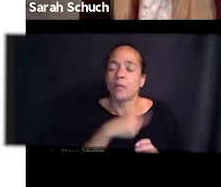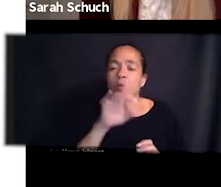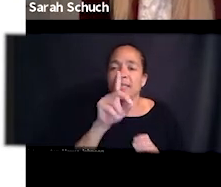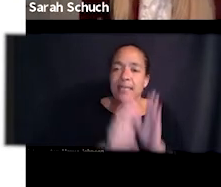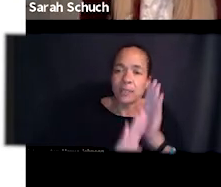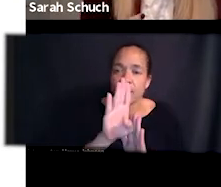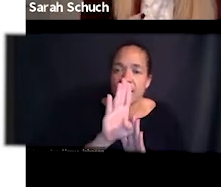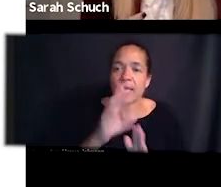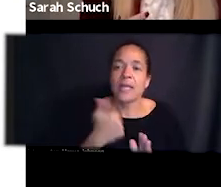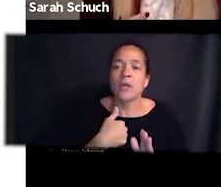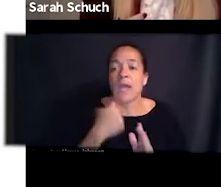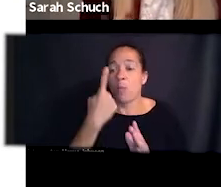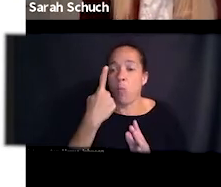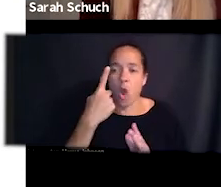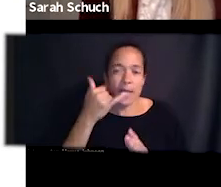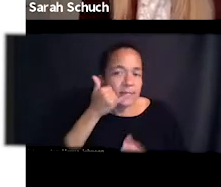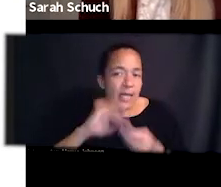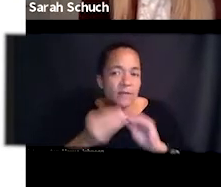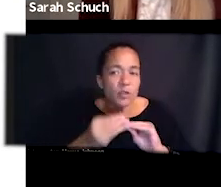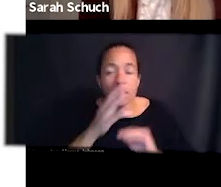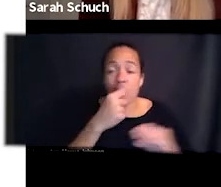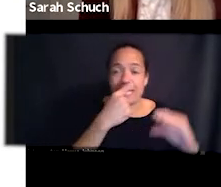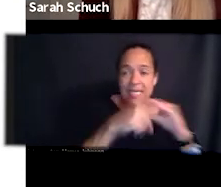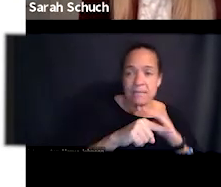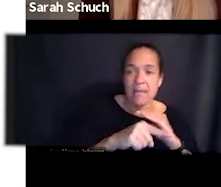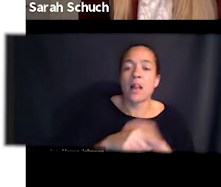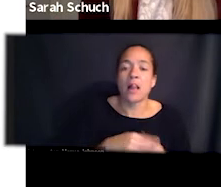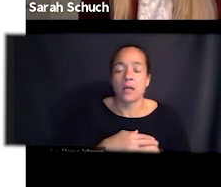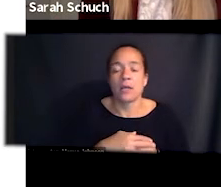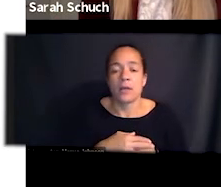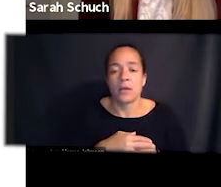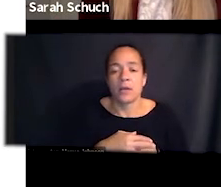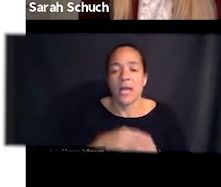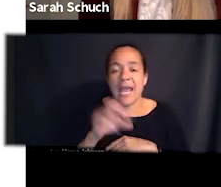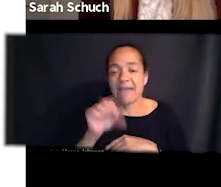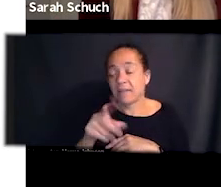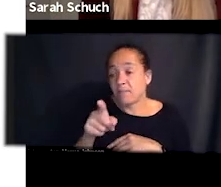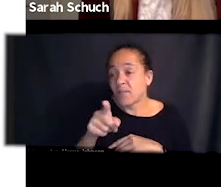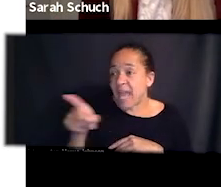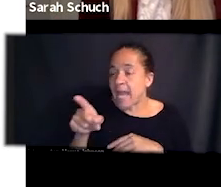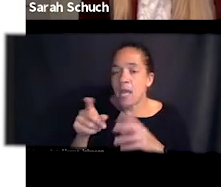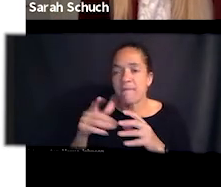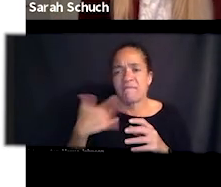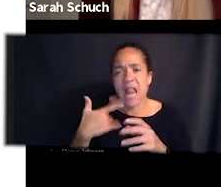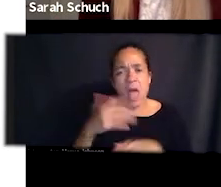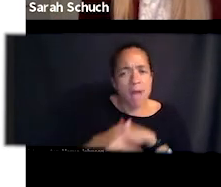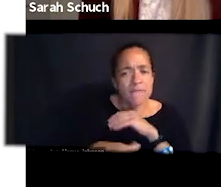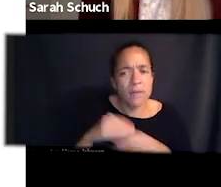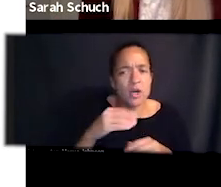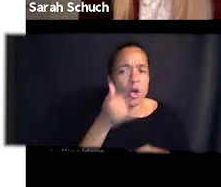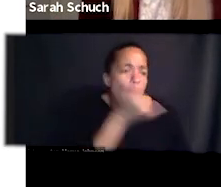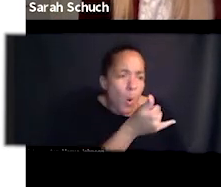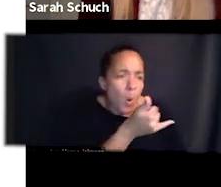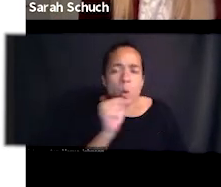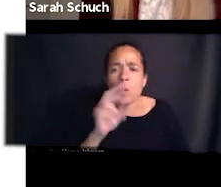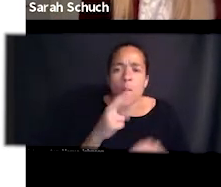phone number and email in case residents were more comfortable with that. We